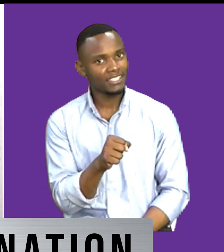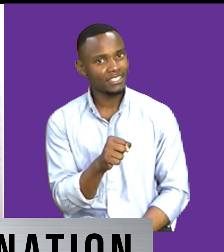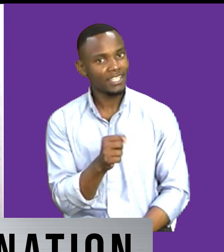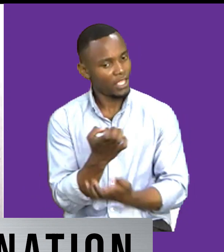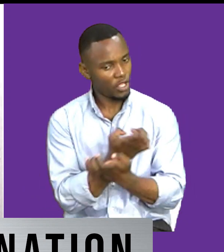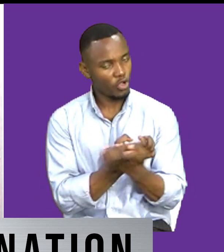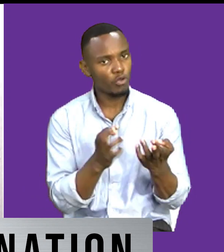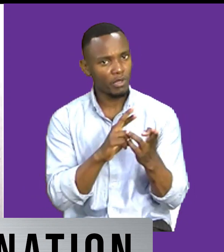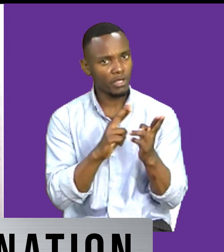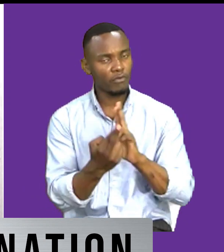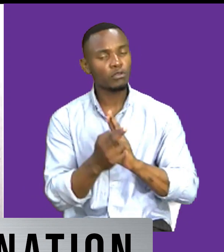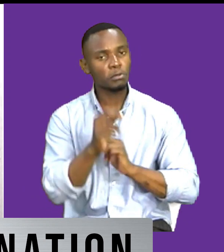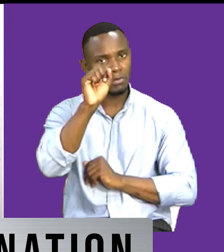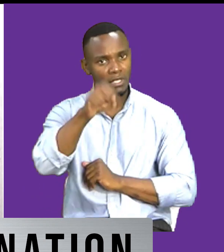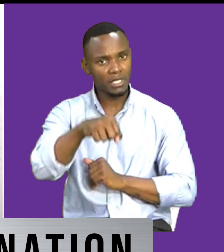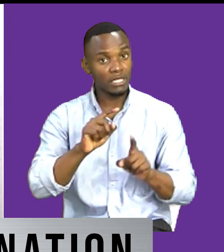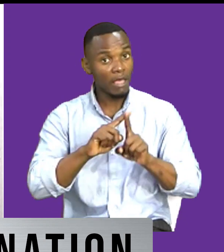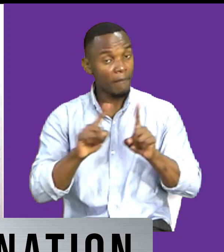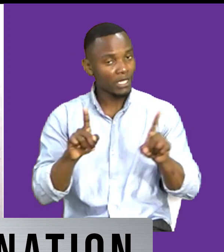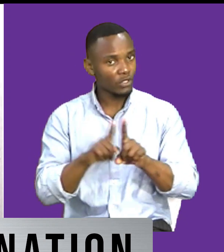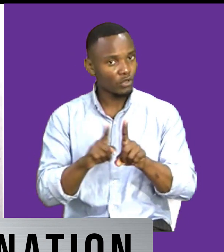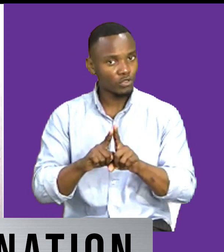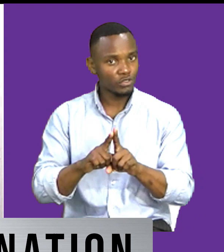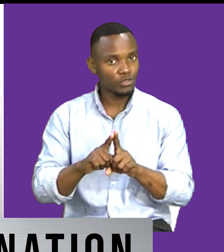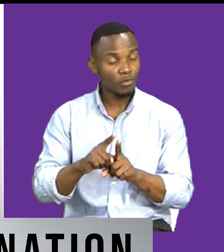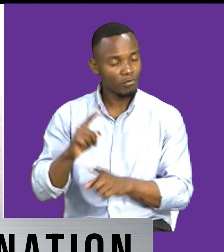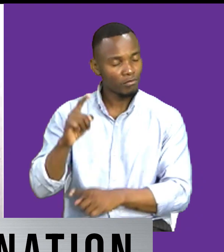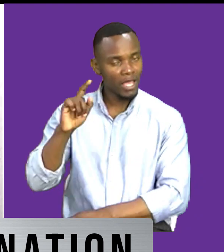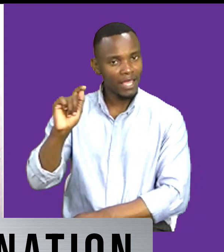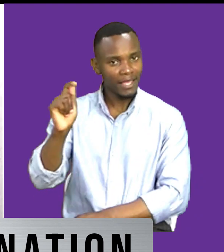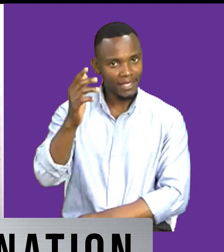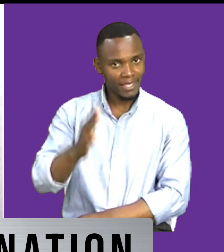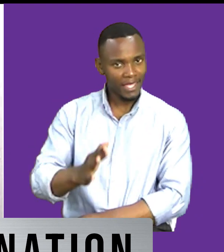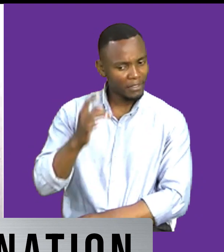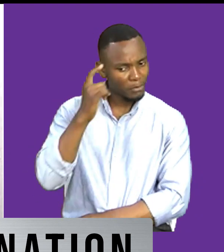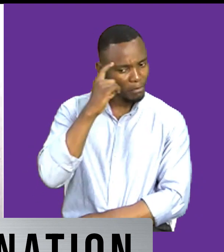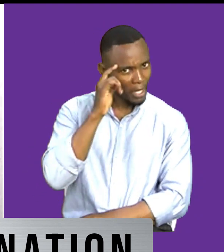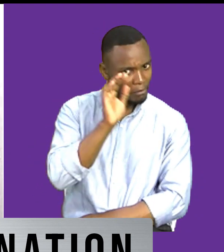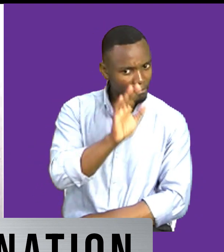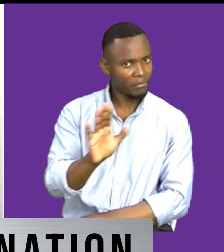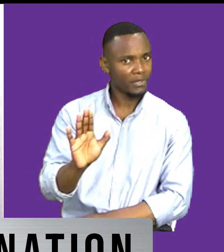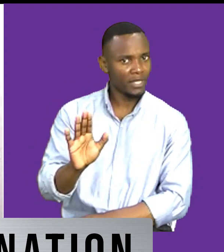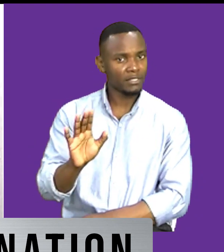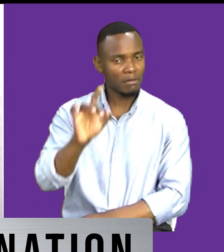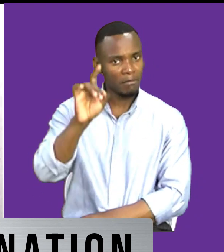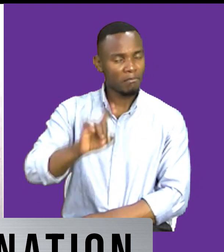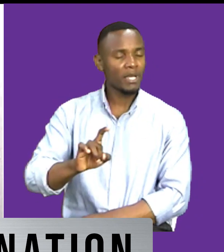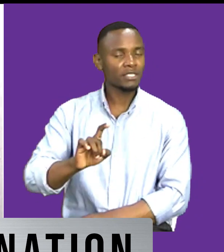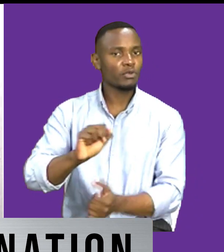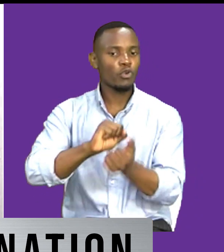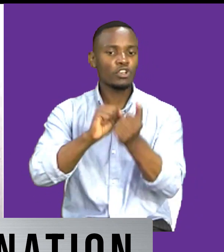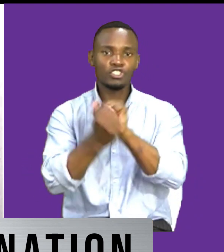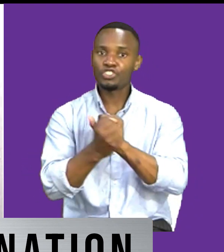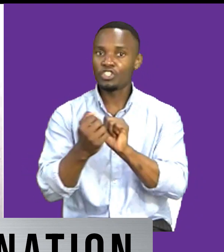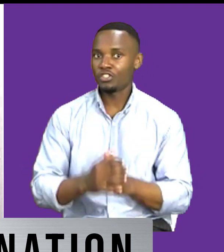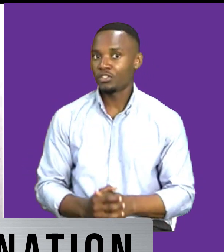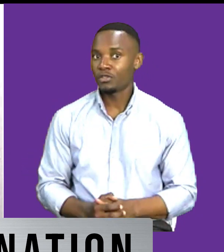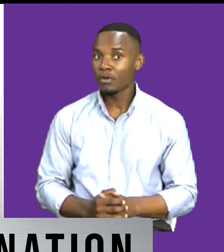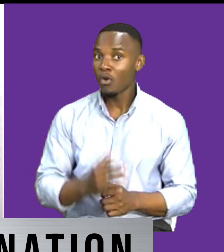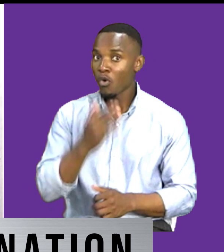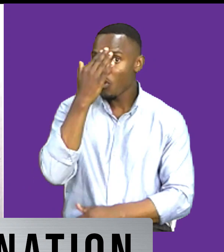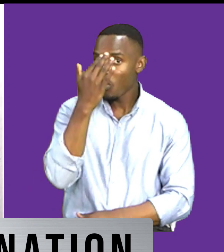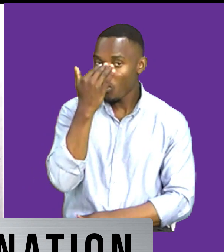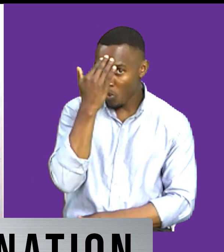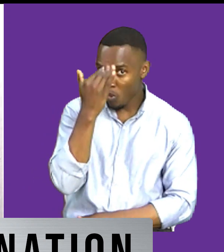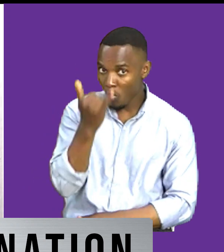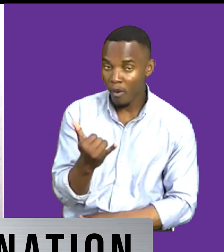need also to have a revolution of the mind of Kenyans, because the question that I'm talking about here is that the